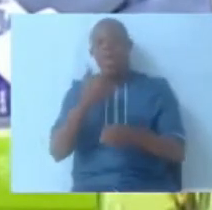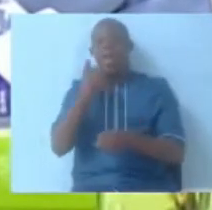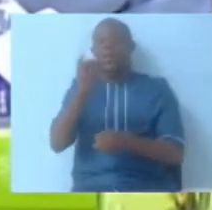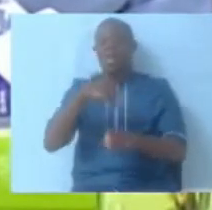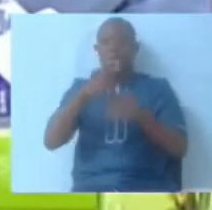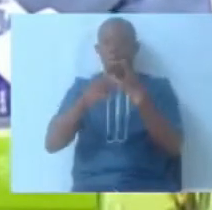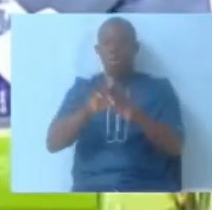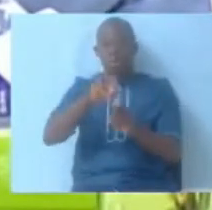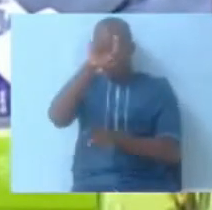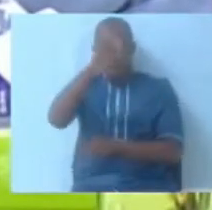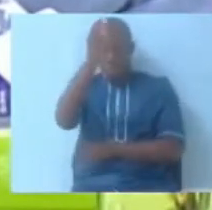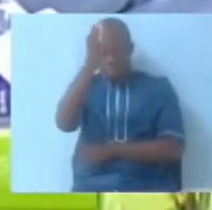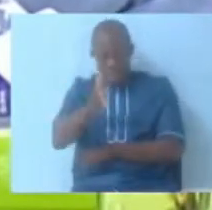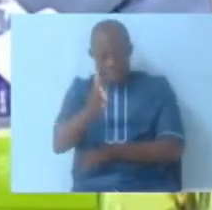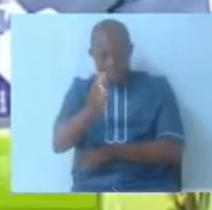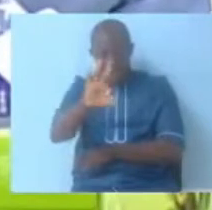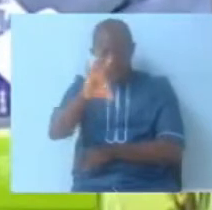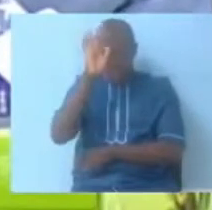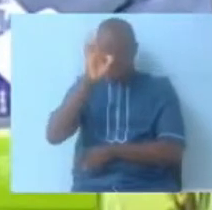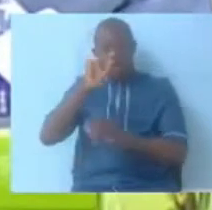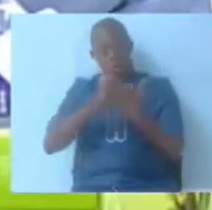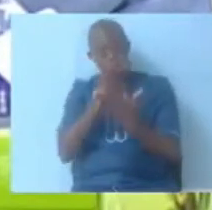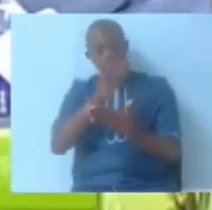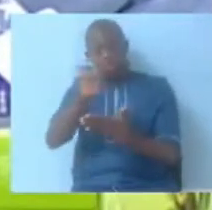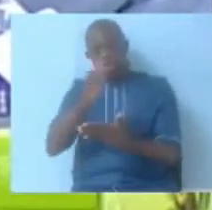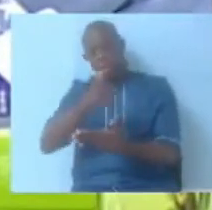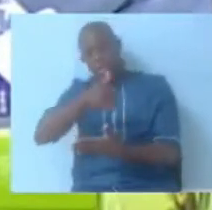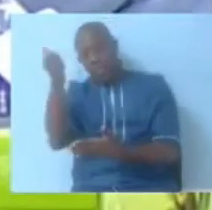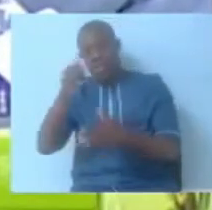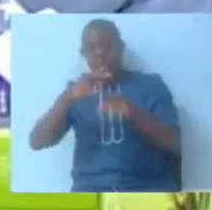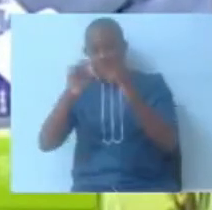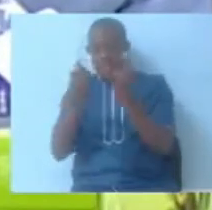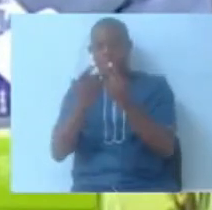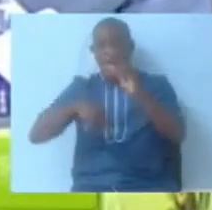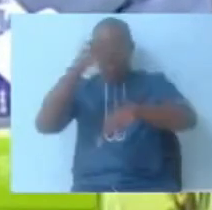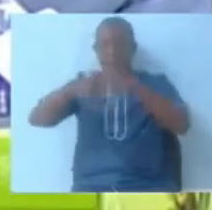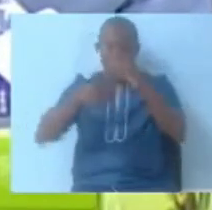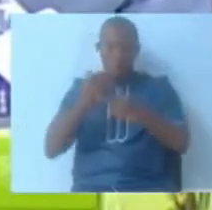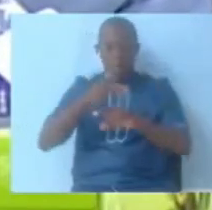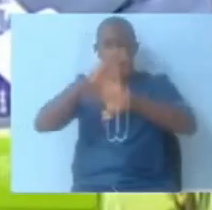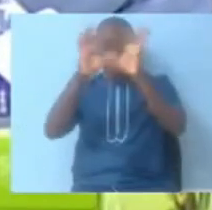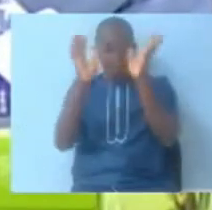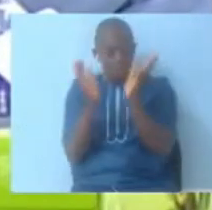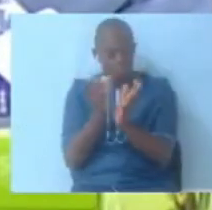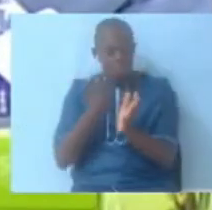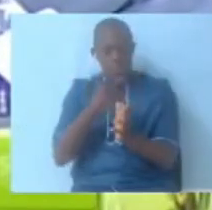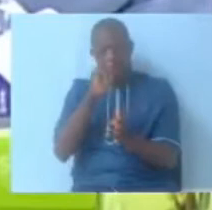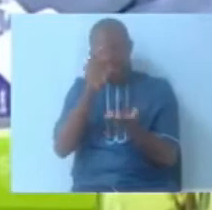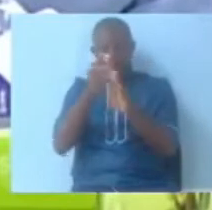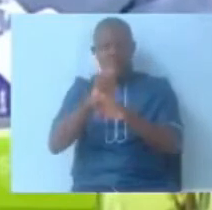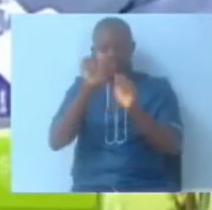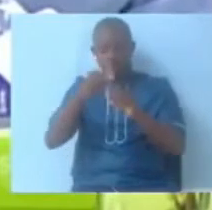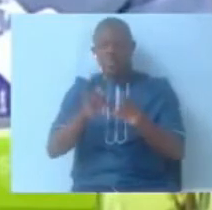the righteousness or otherwise of your decisions hereafter. Sinyilonko mansatalla Allah subhanahu wa ta'ala itebe